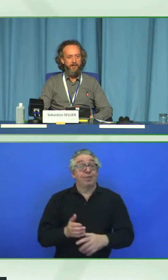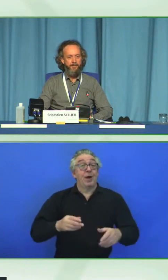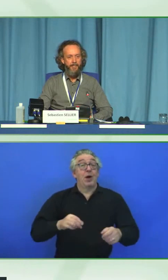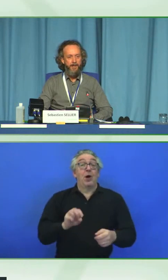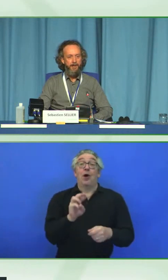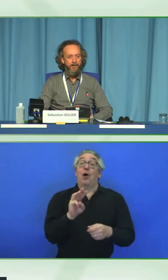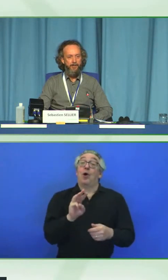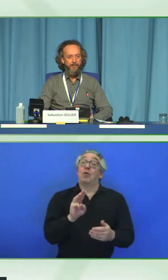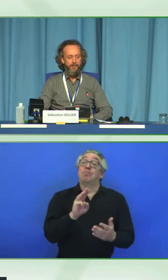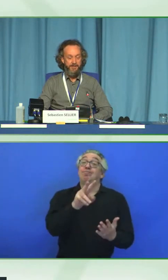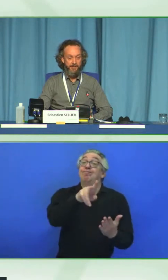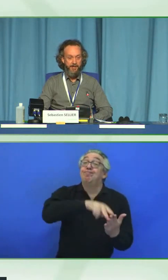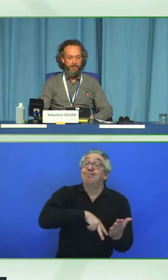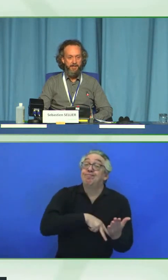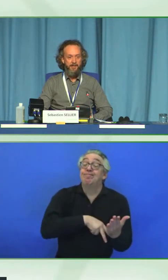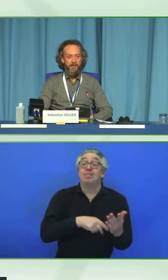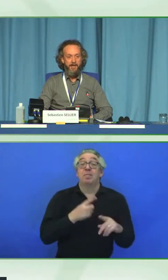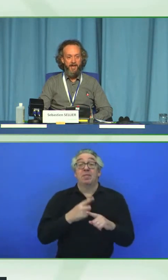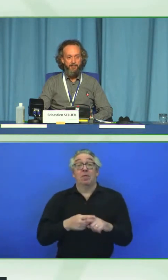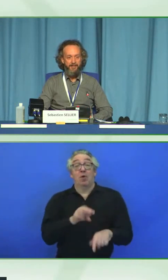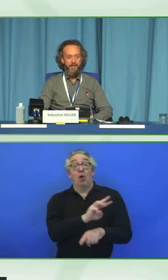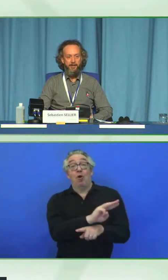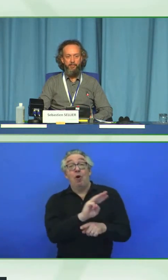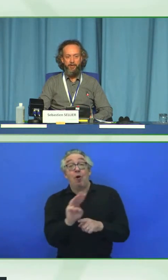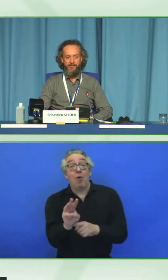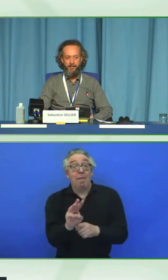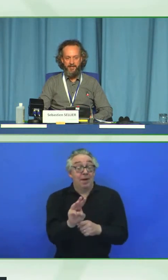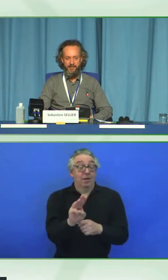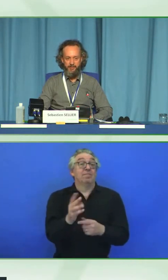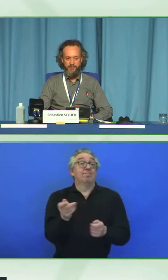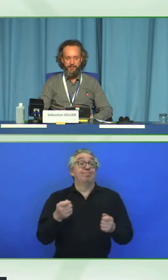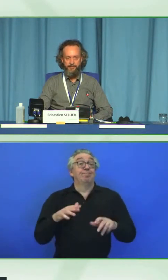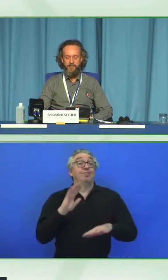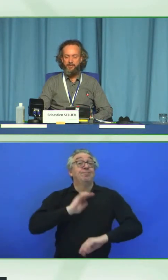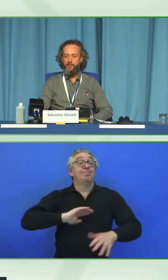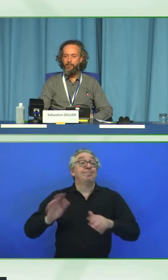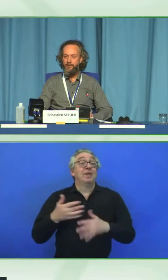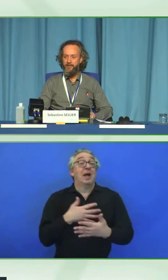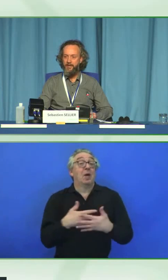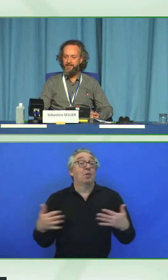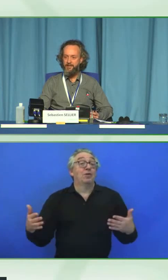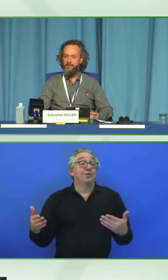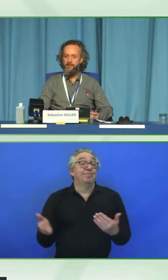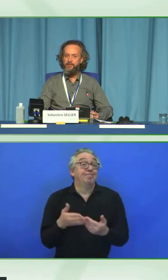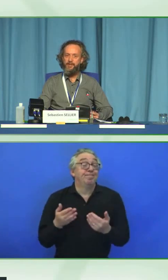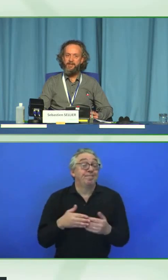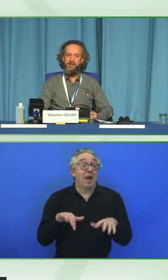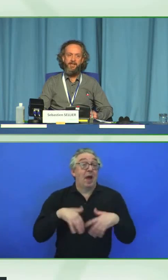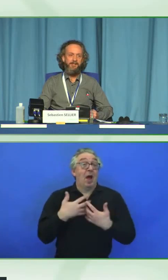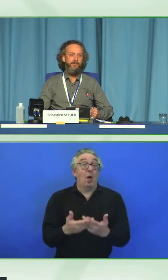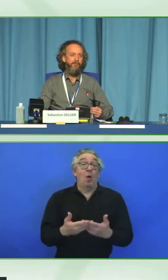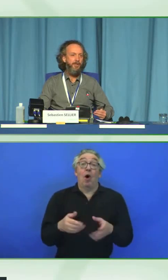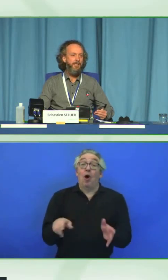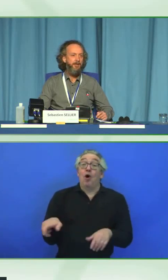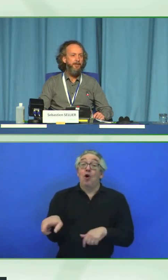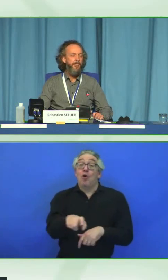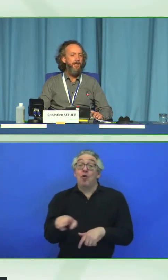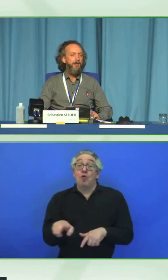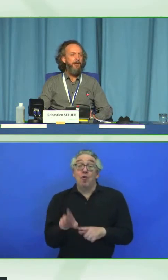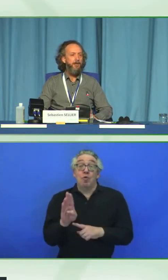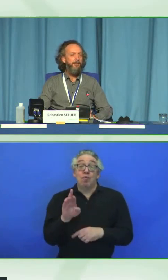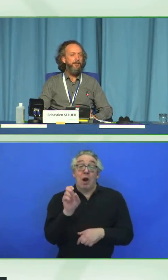with a dictionary, an app, and a browser extension. The browser extension, you can get it